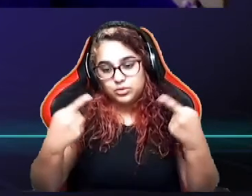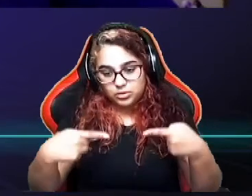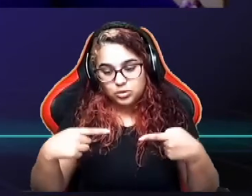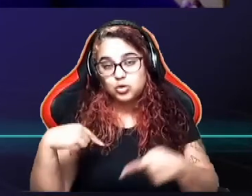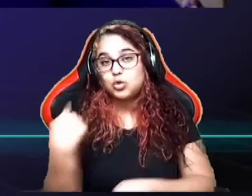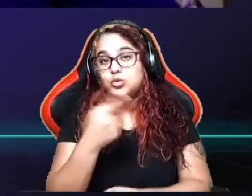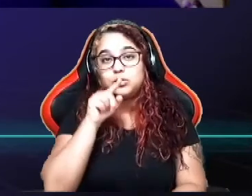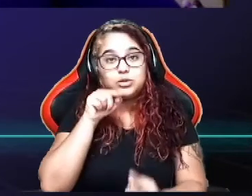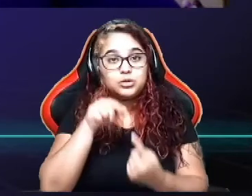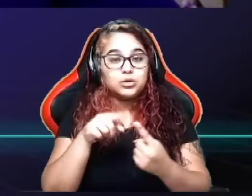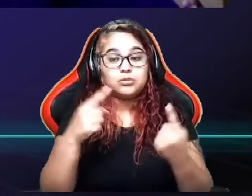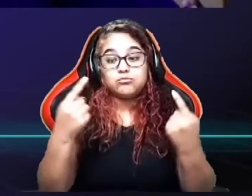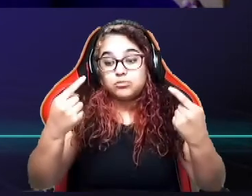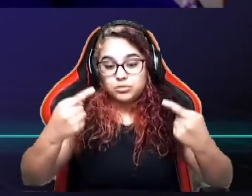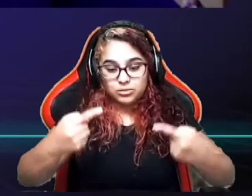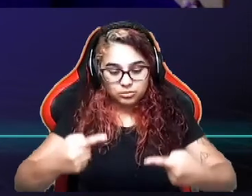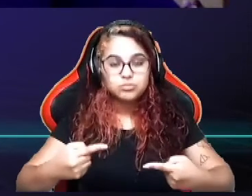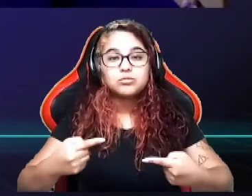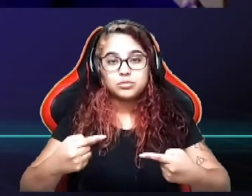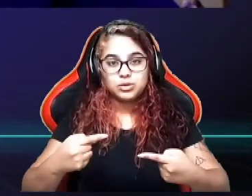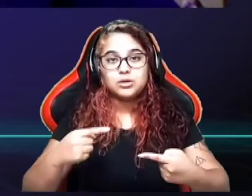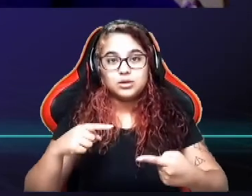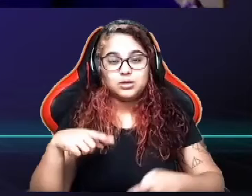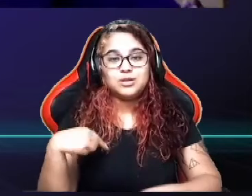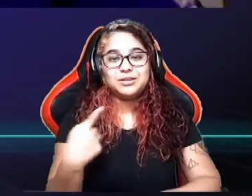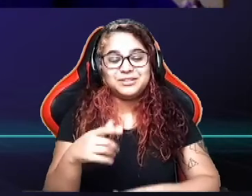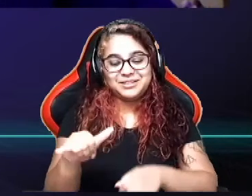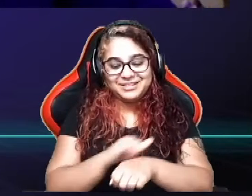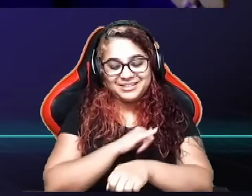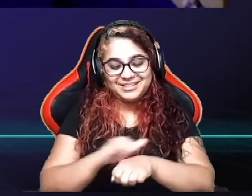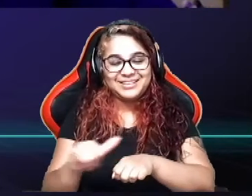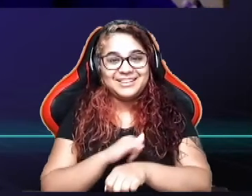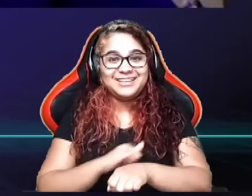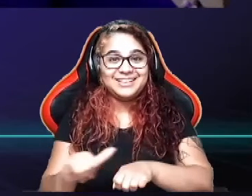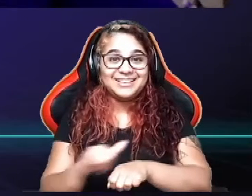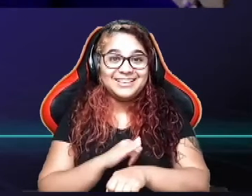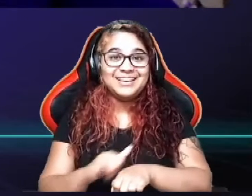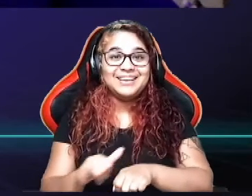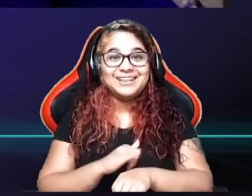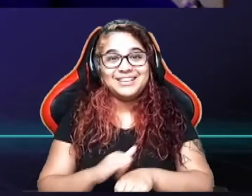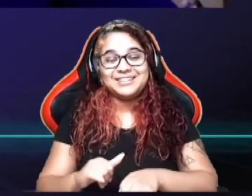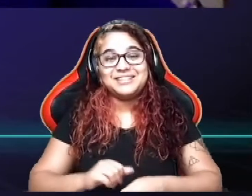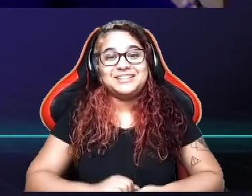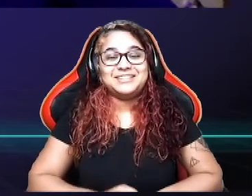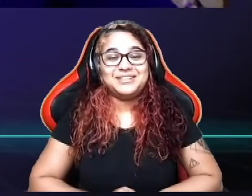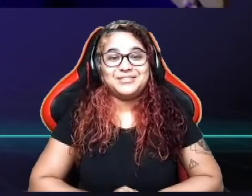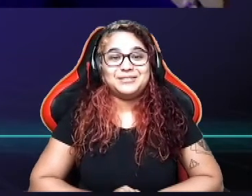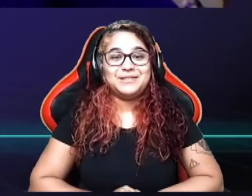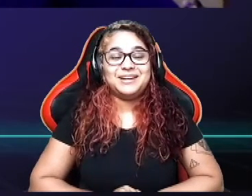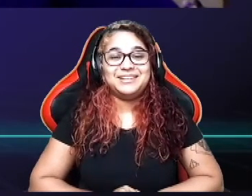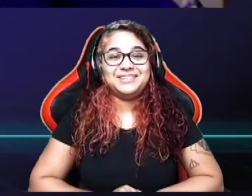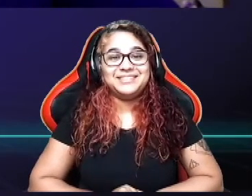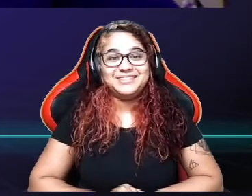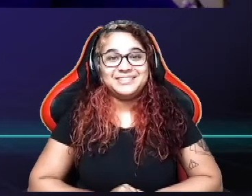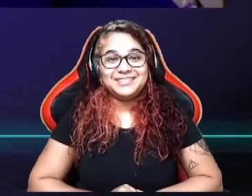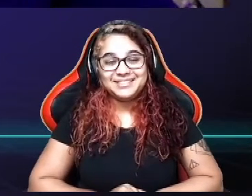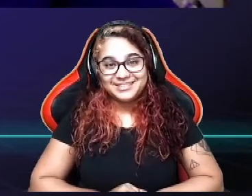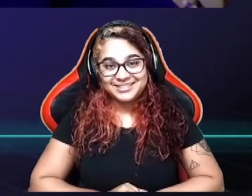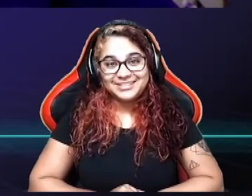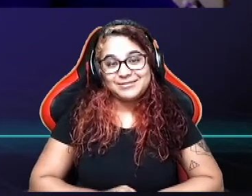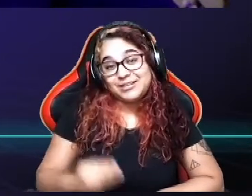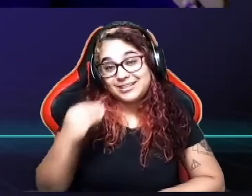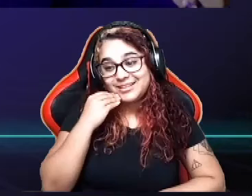competitive. We want to be in the multiplayer world. So we're trying to see what is the best we can do, and